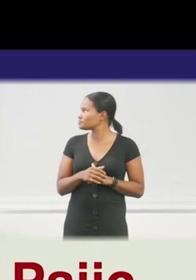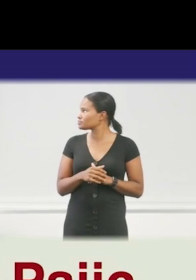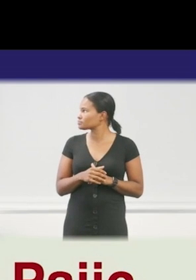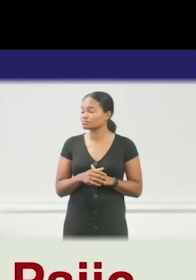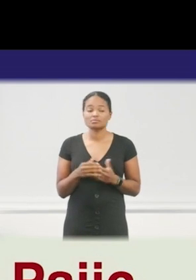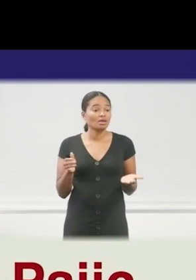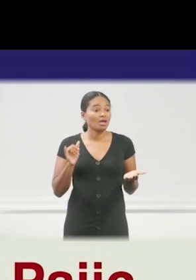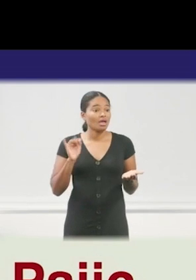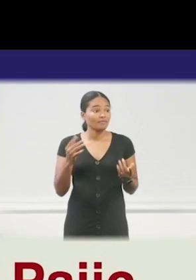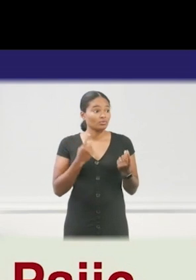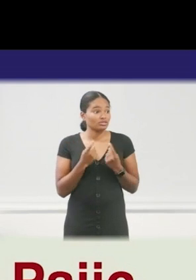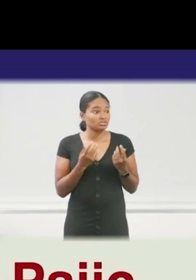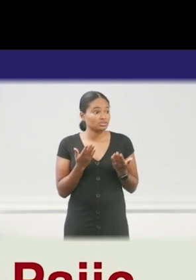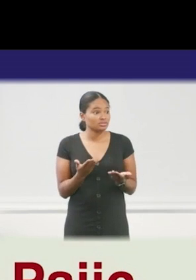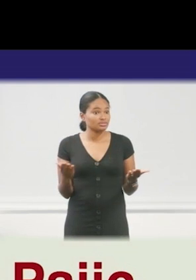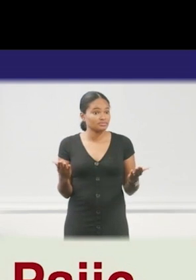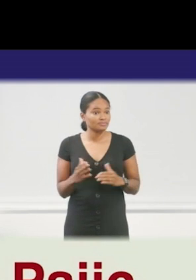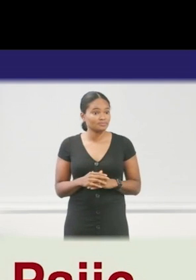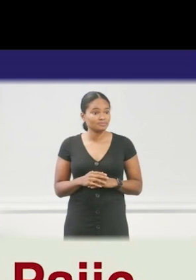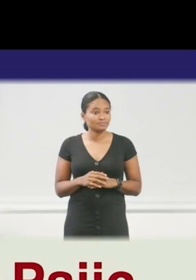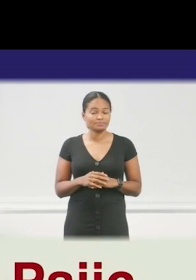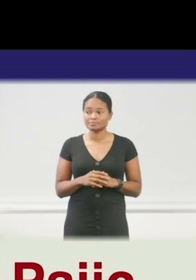If you have any questions?